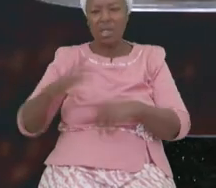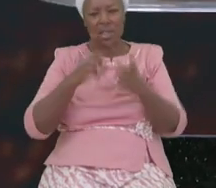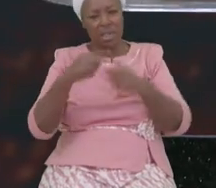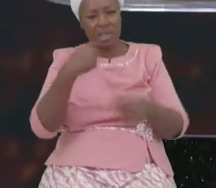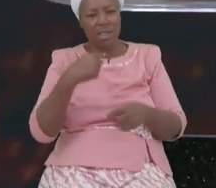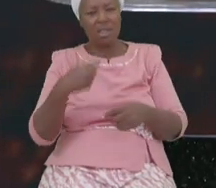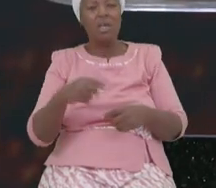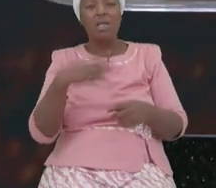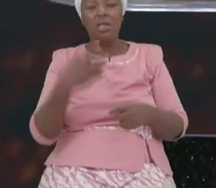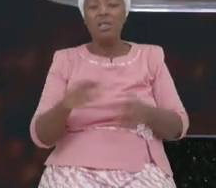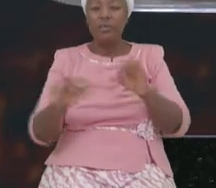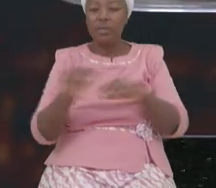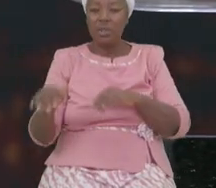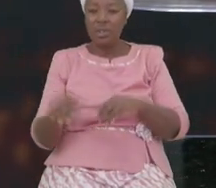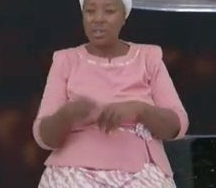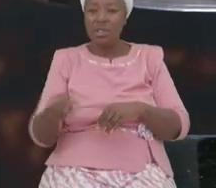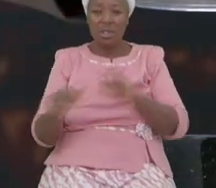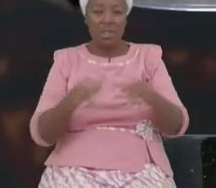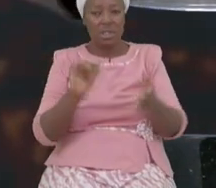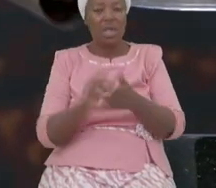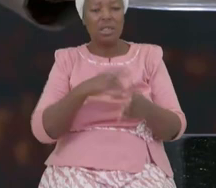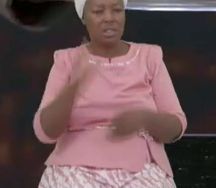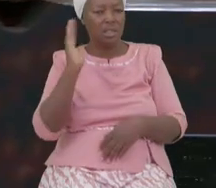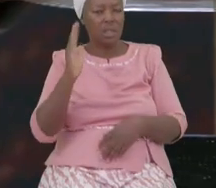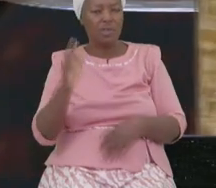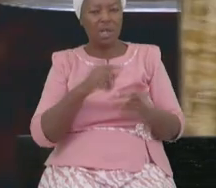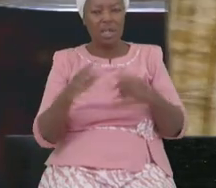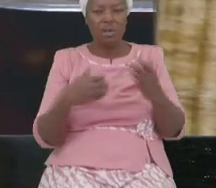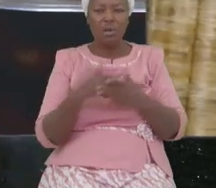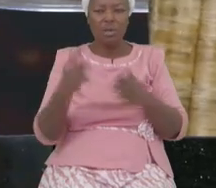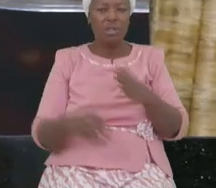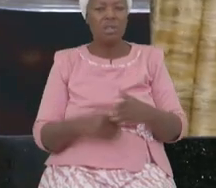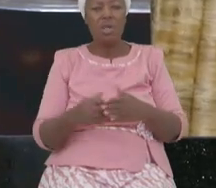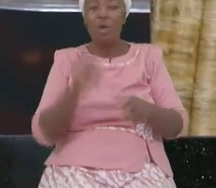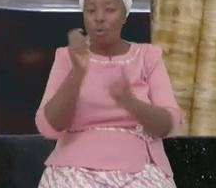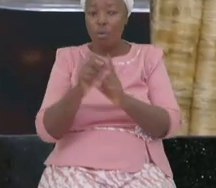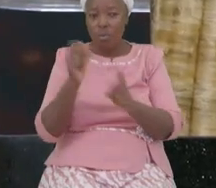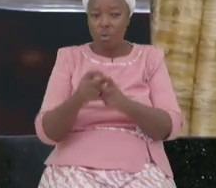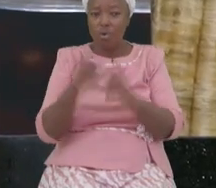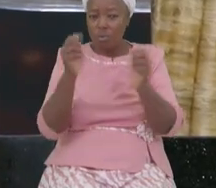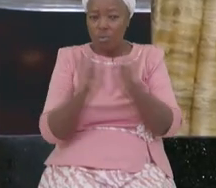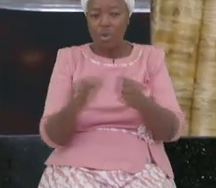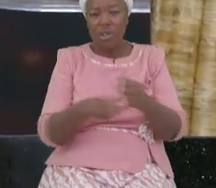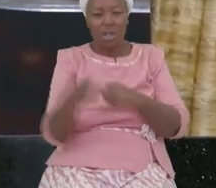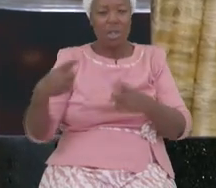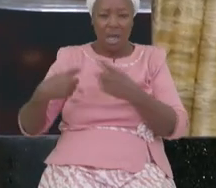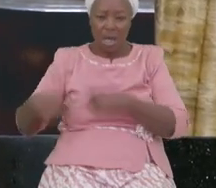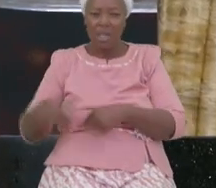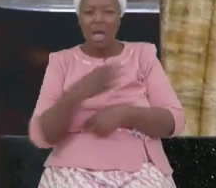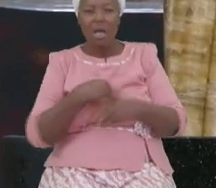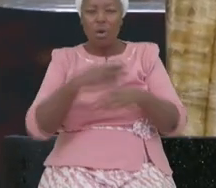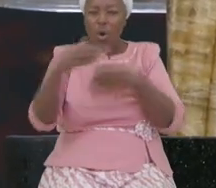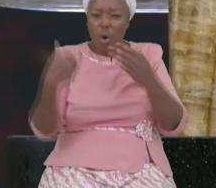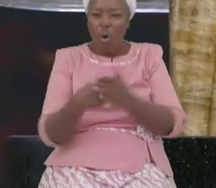says they did that, and his testimonies and his statutes with their heart and all